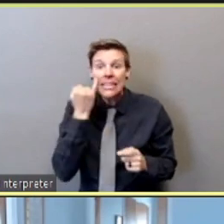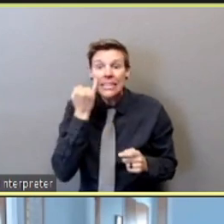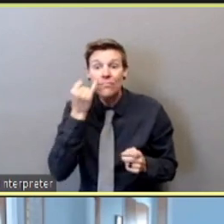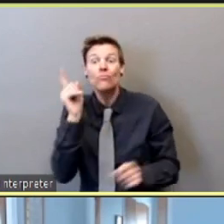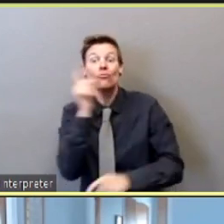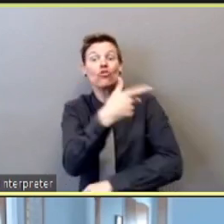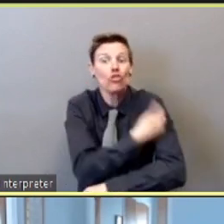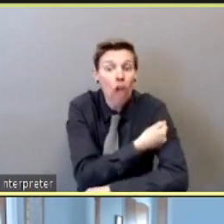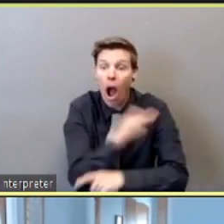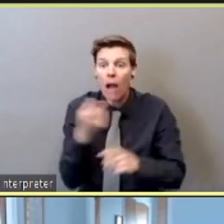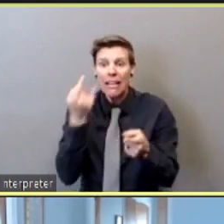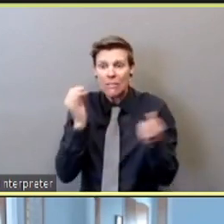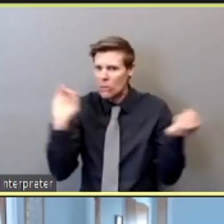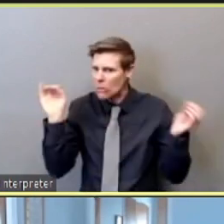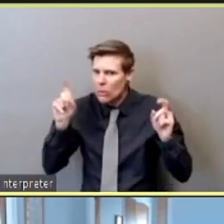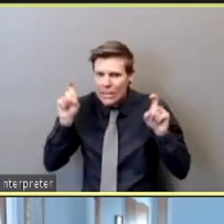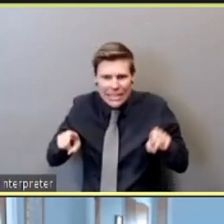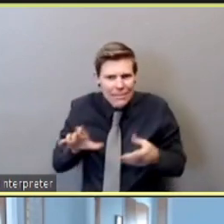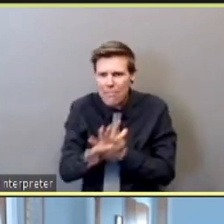covid.vaccines@state.nm.us. Let me say that slowly.